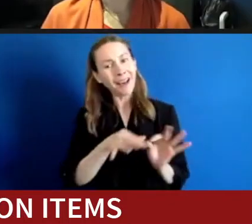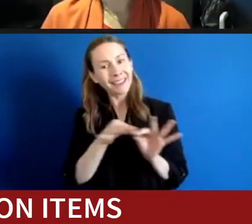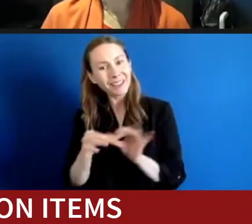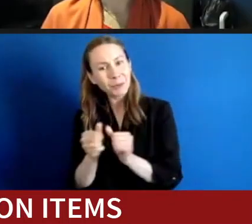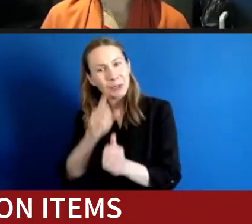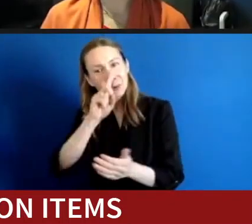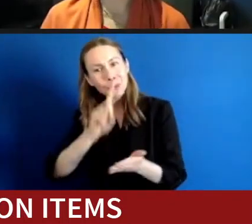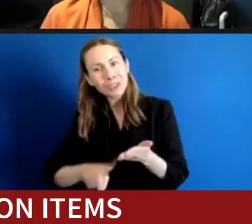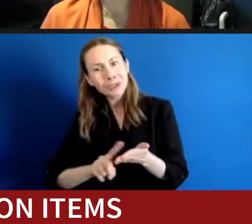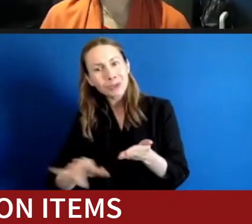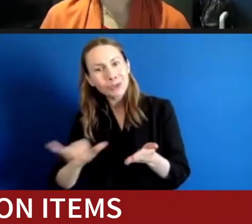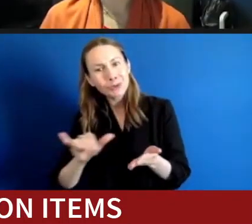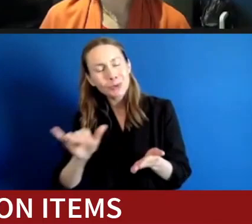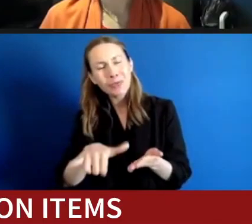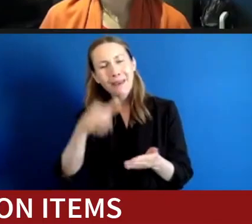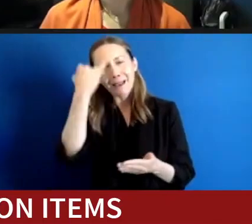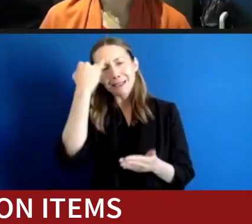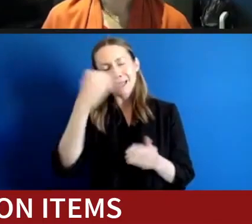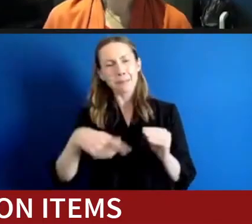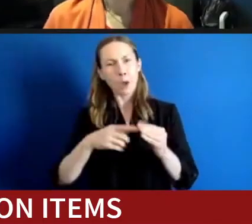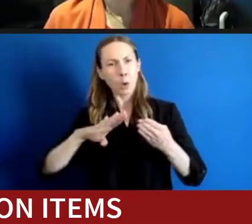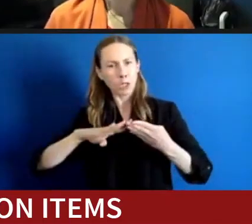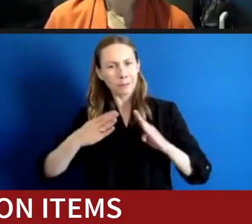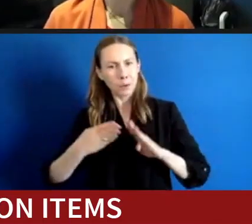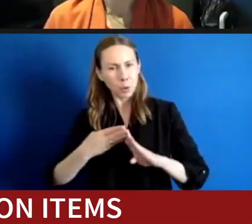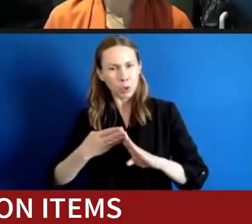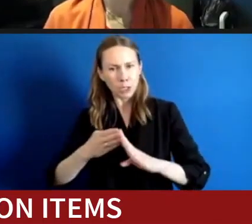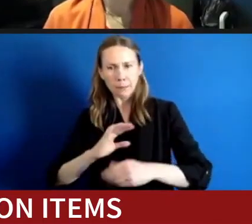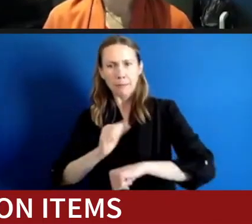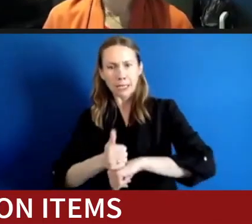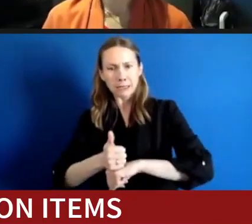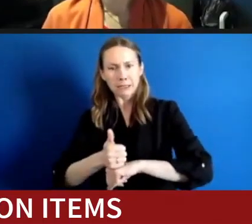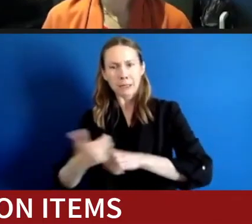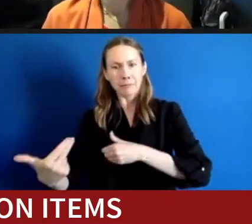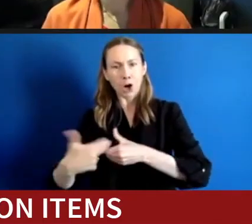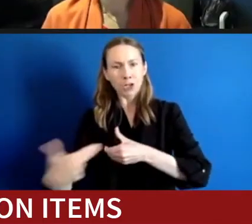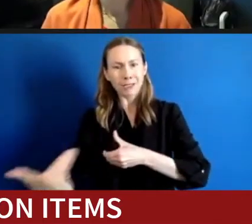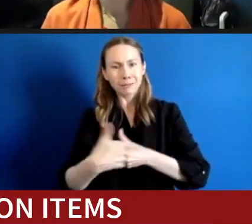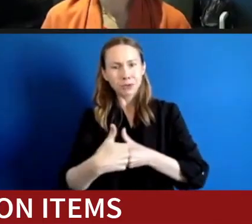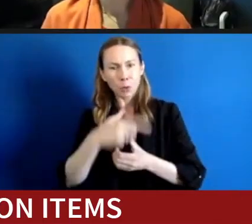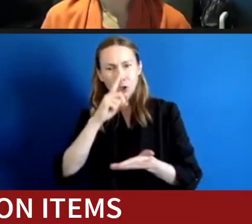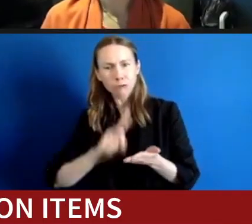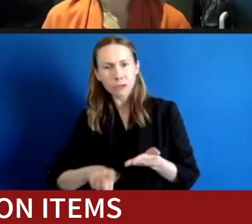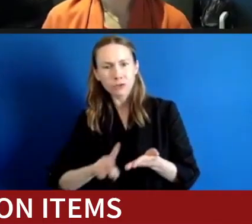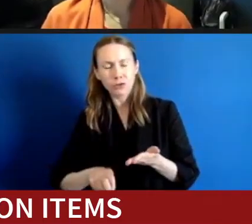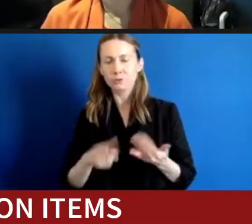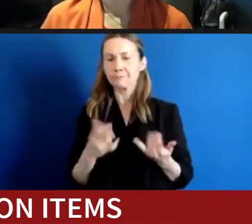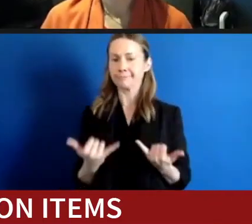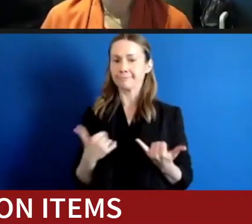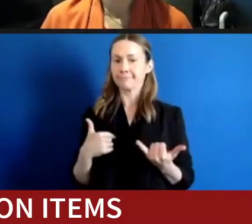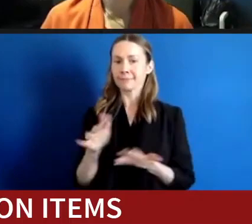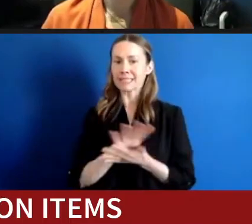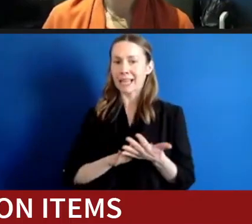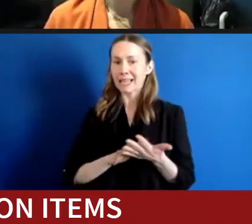this idea of like community-based participatory research. I'm currently designing a study for kiddos with my same like